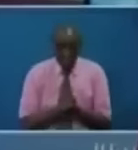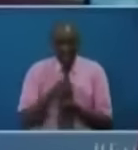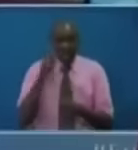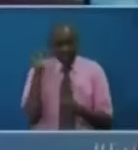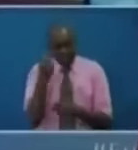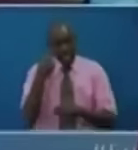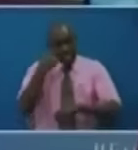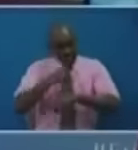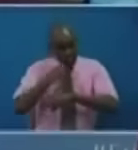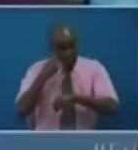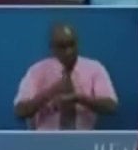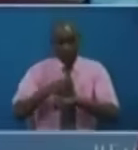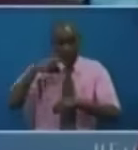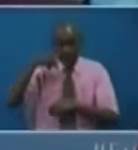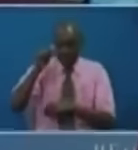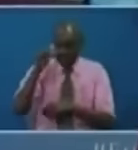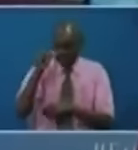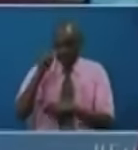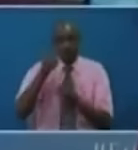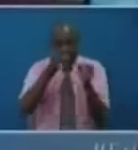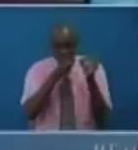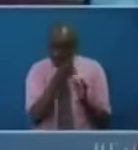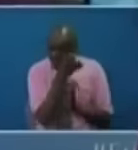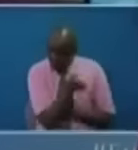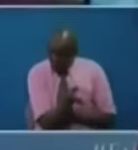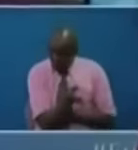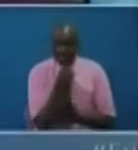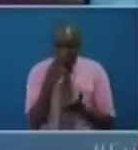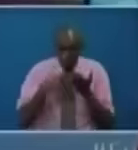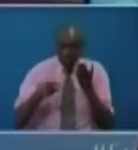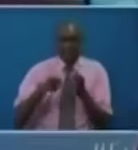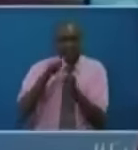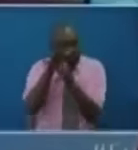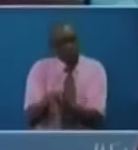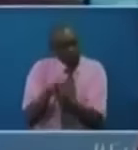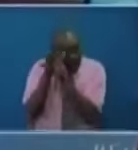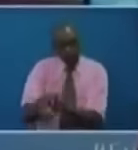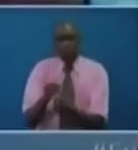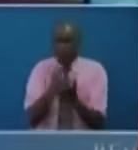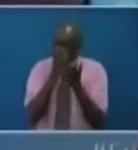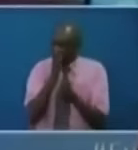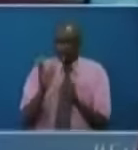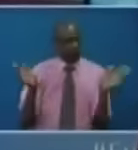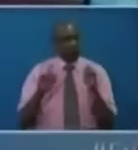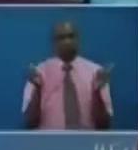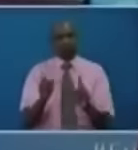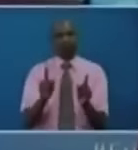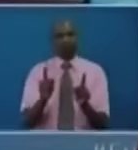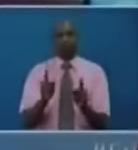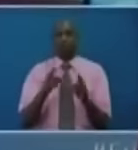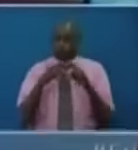of Certified Public Accountants of Kenya, no form of intimidation should be exercised on auditors.